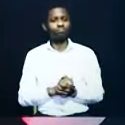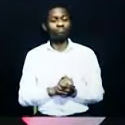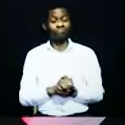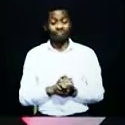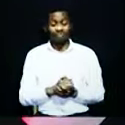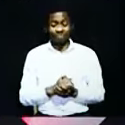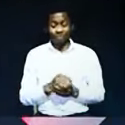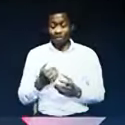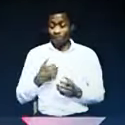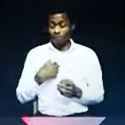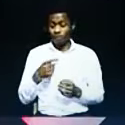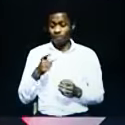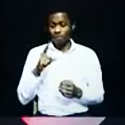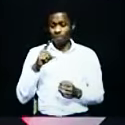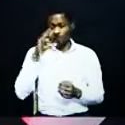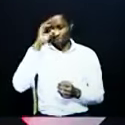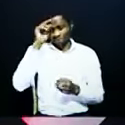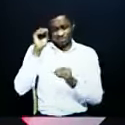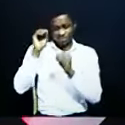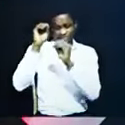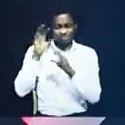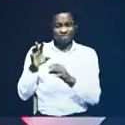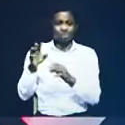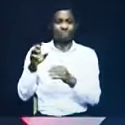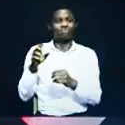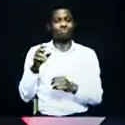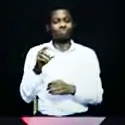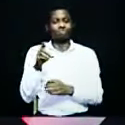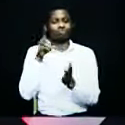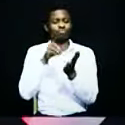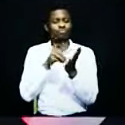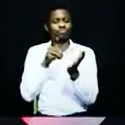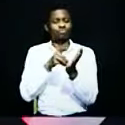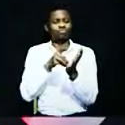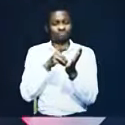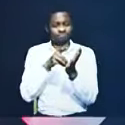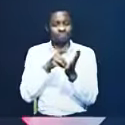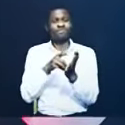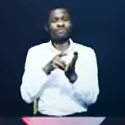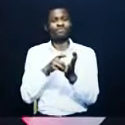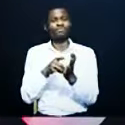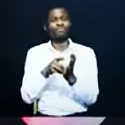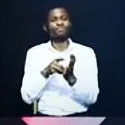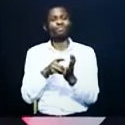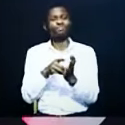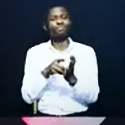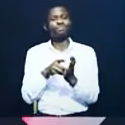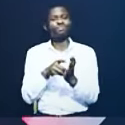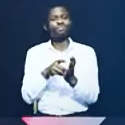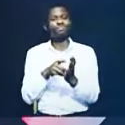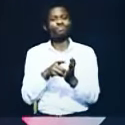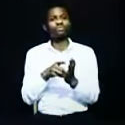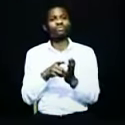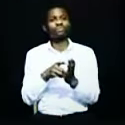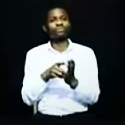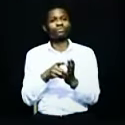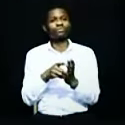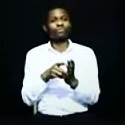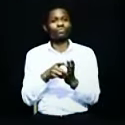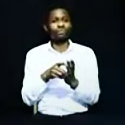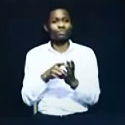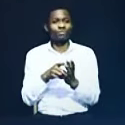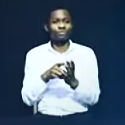his conviction on this clearly, and I want us to interact with it. Obinfo Lloyd,